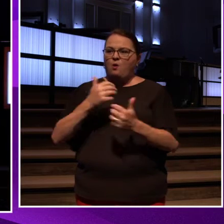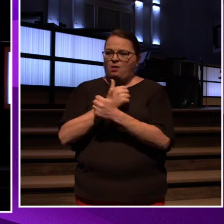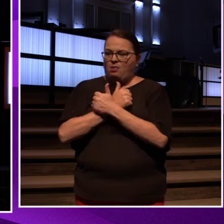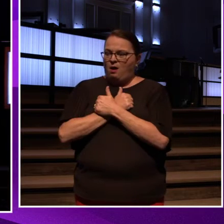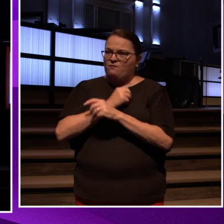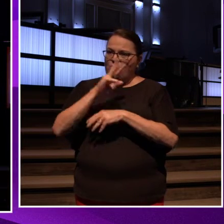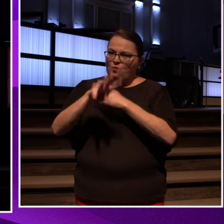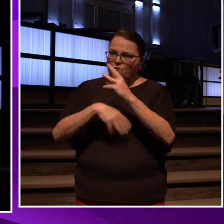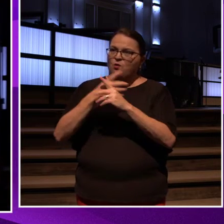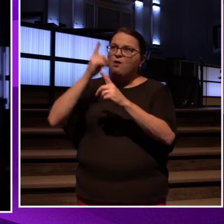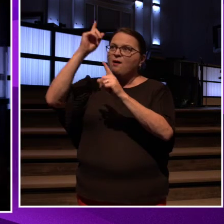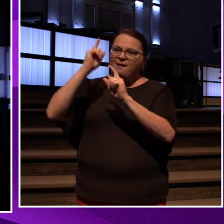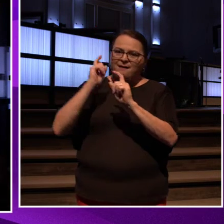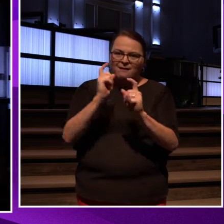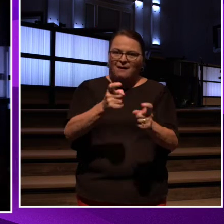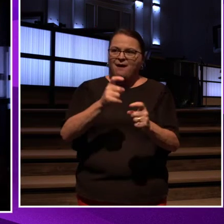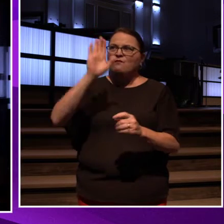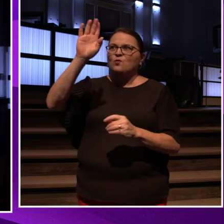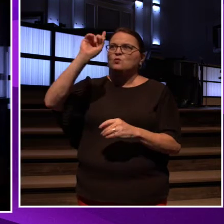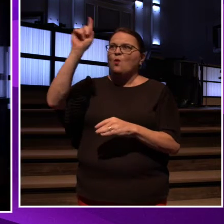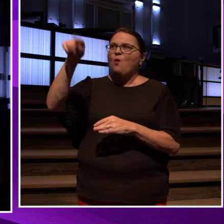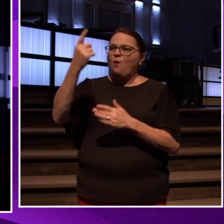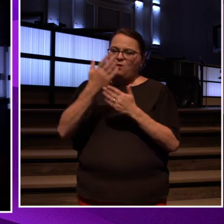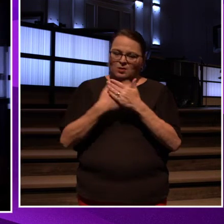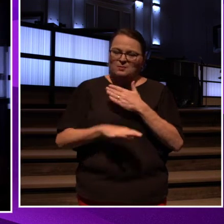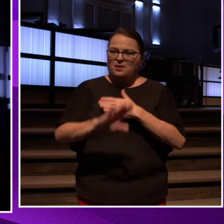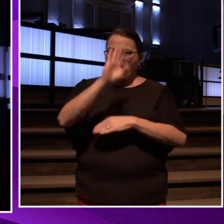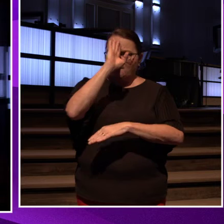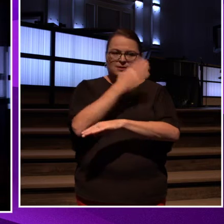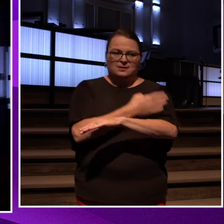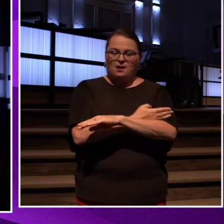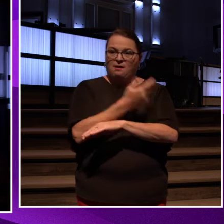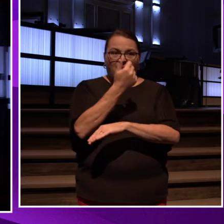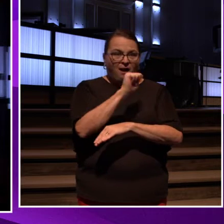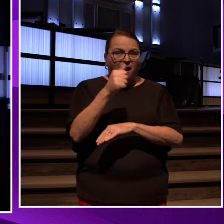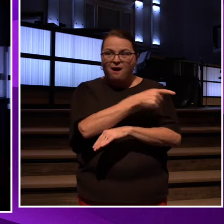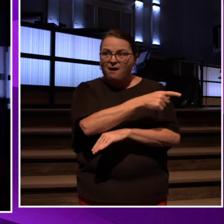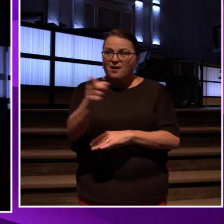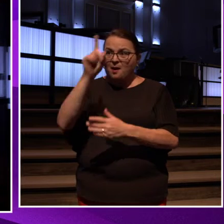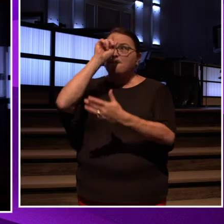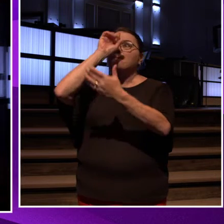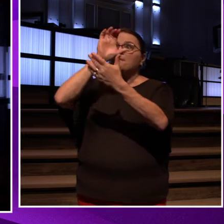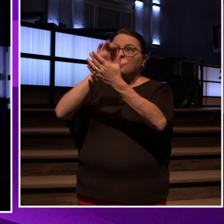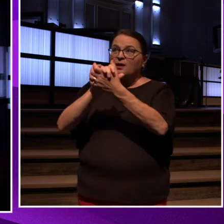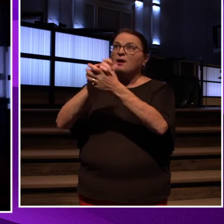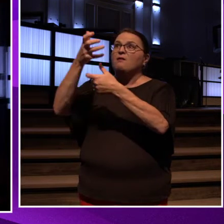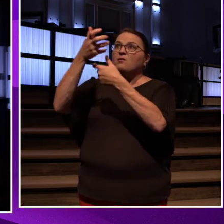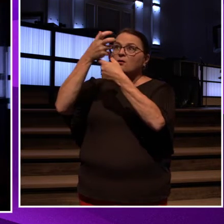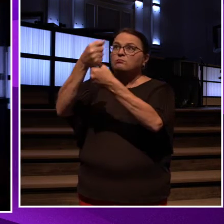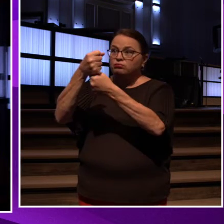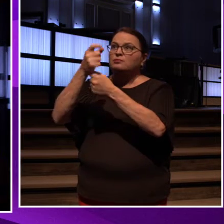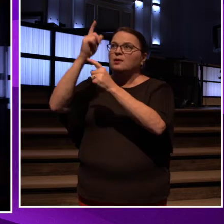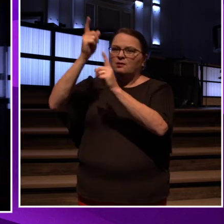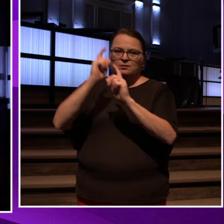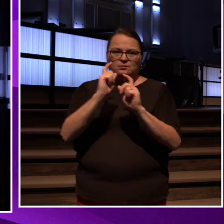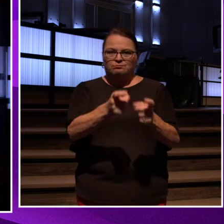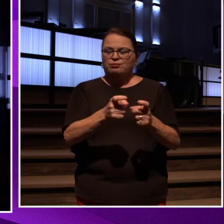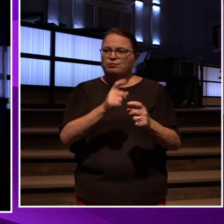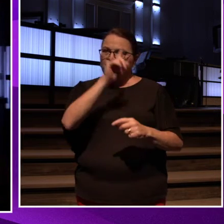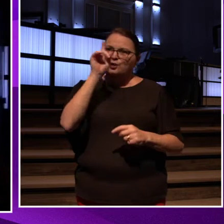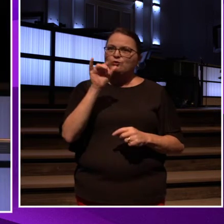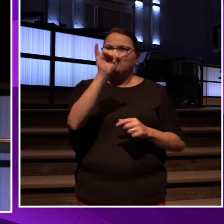gave his only begotten Son, that whoever would believe in him, to him he gives the gift of